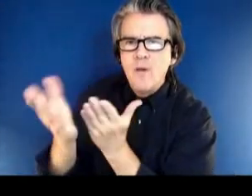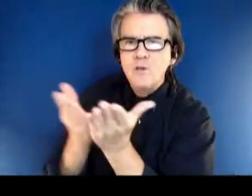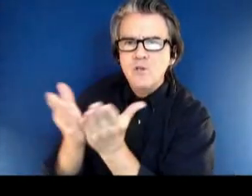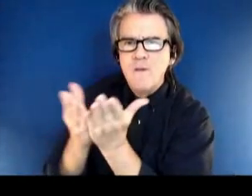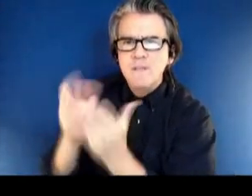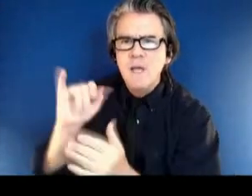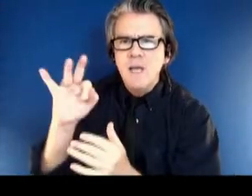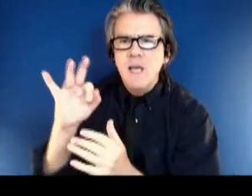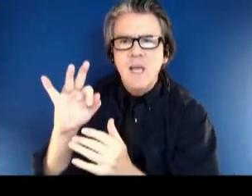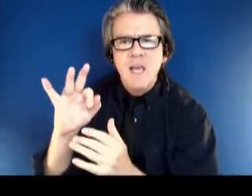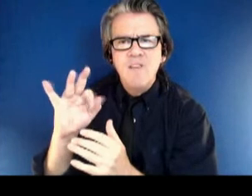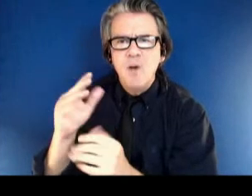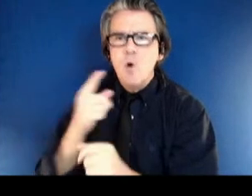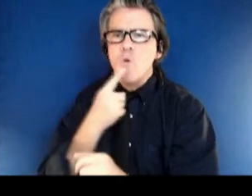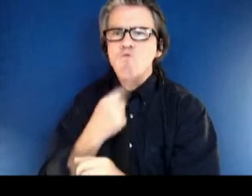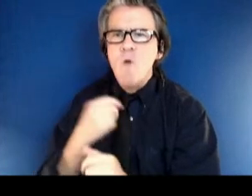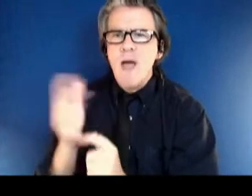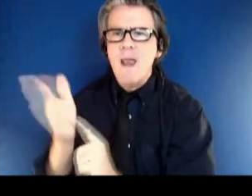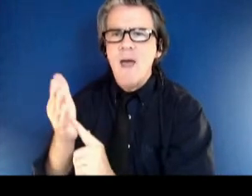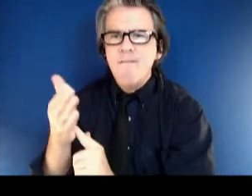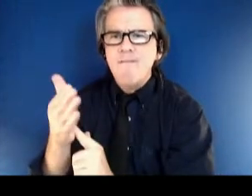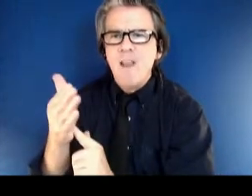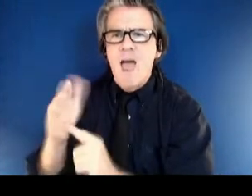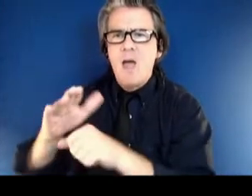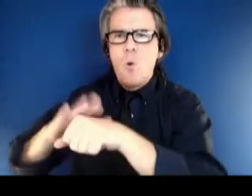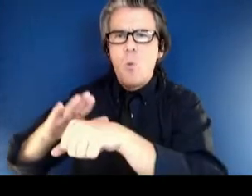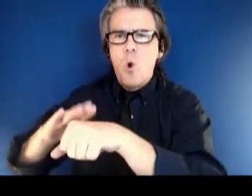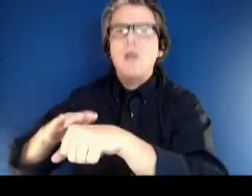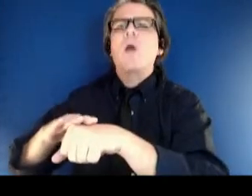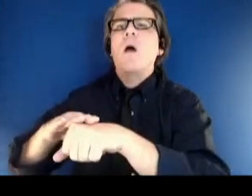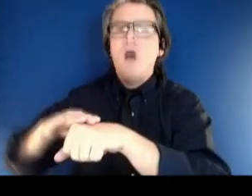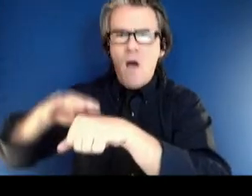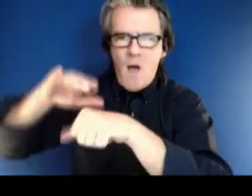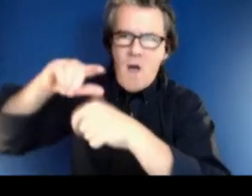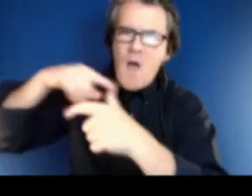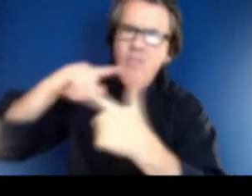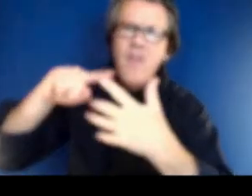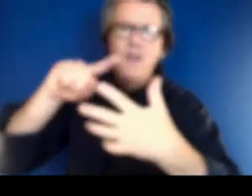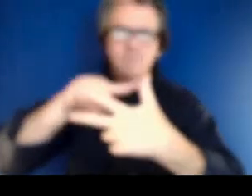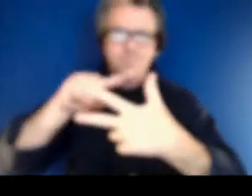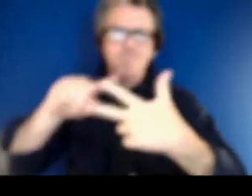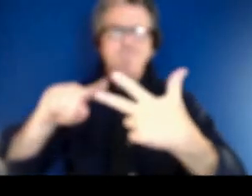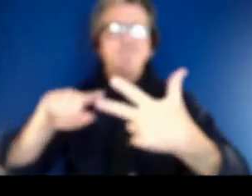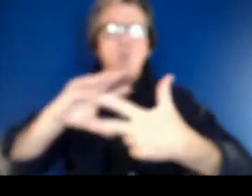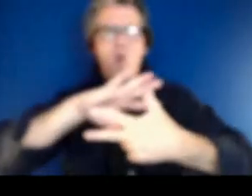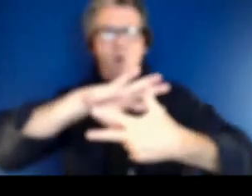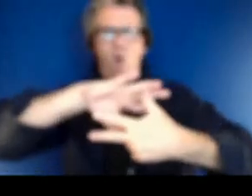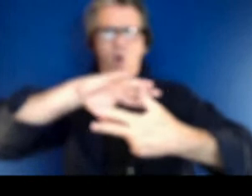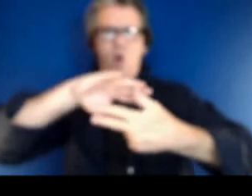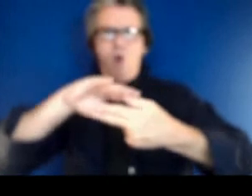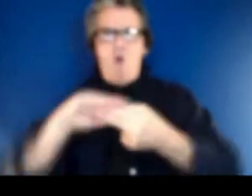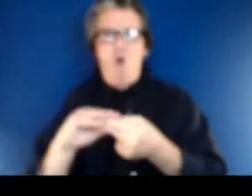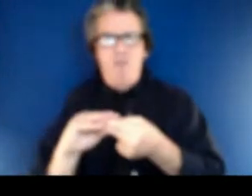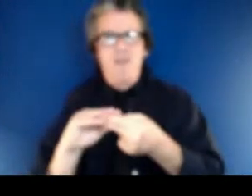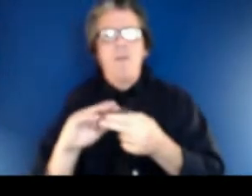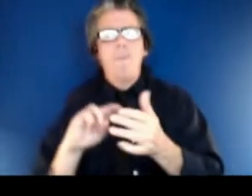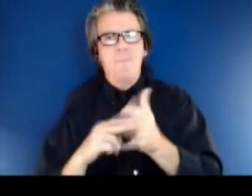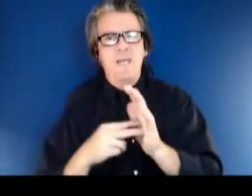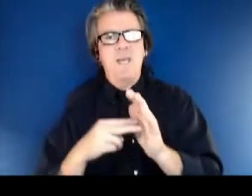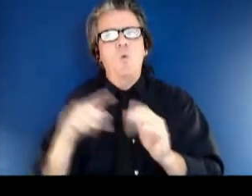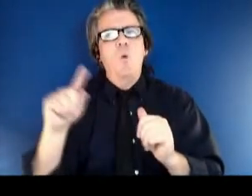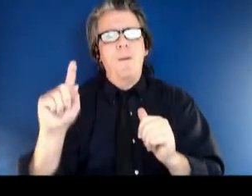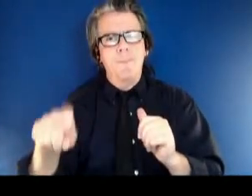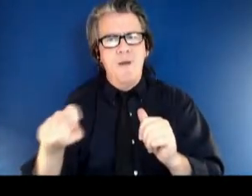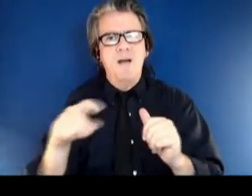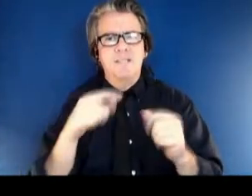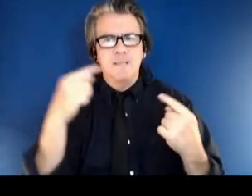vegetation or material on the ground, and also real-time on-the-ground observations of the conditions from our PG&E field crews. Now,